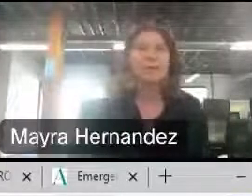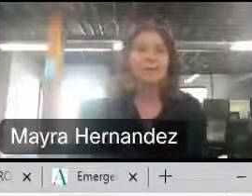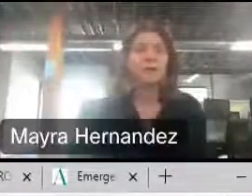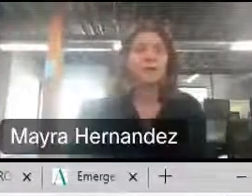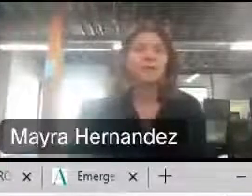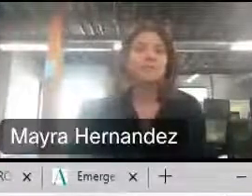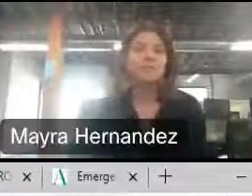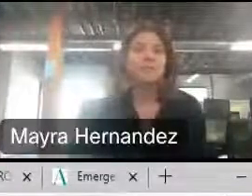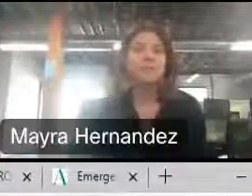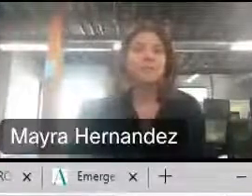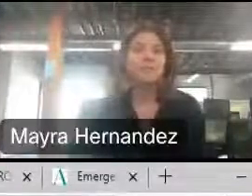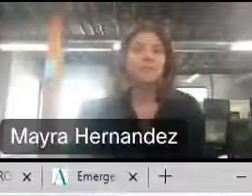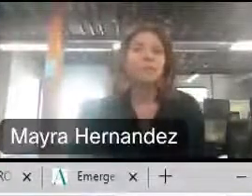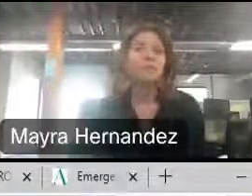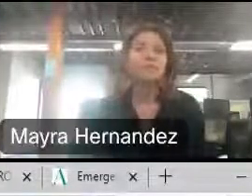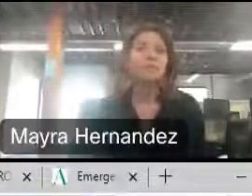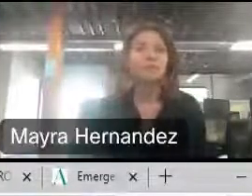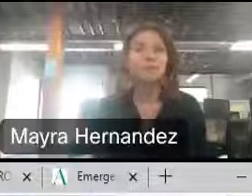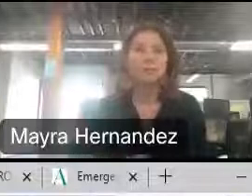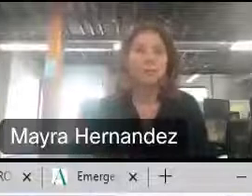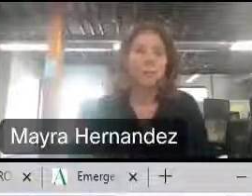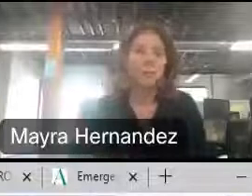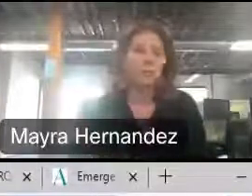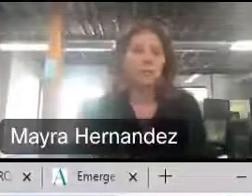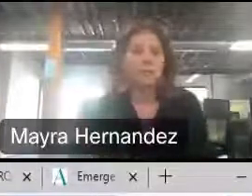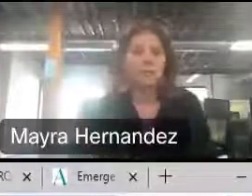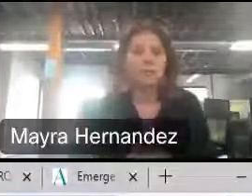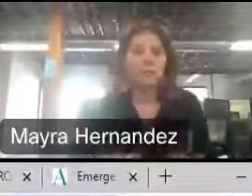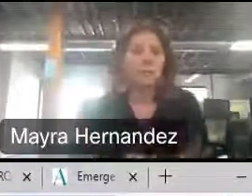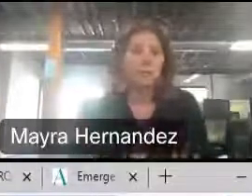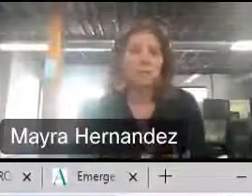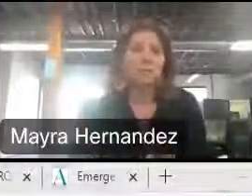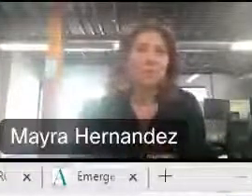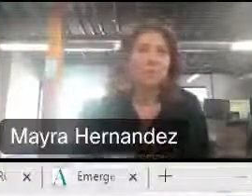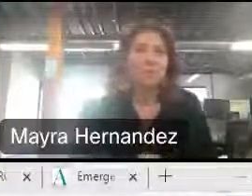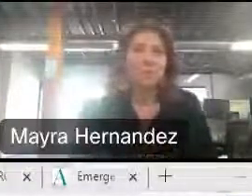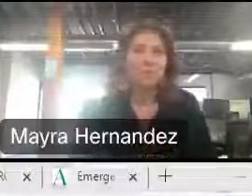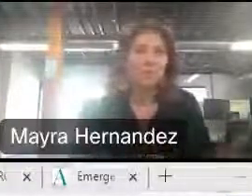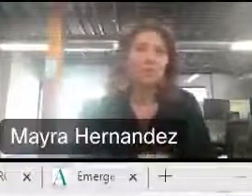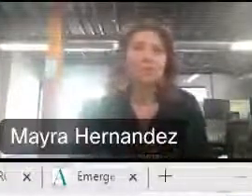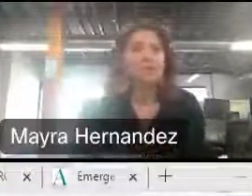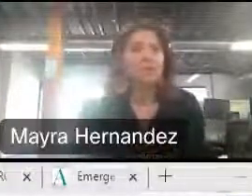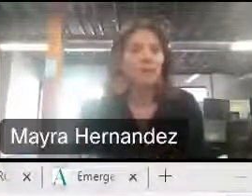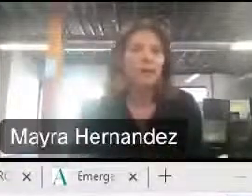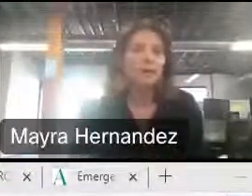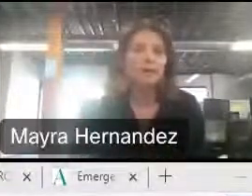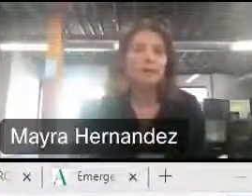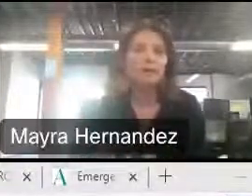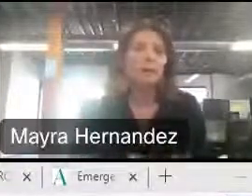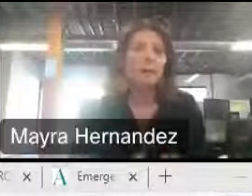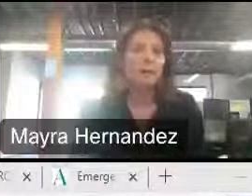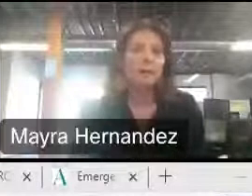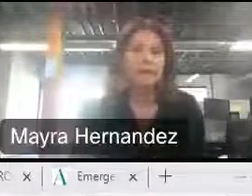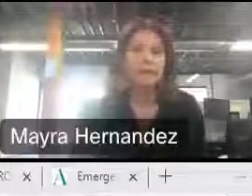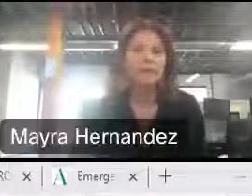that there is kind of a discord in communication with regional centers and FMSs